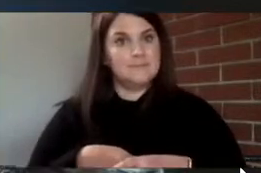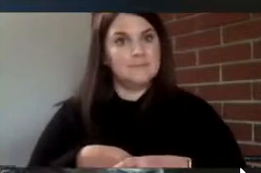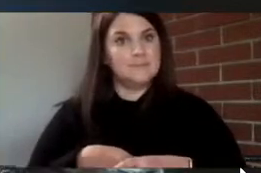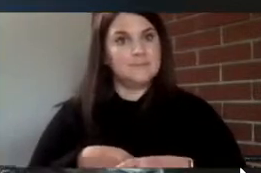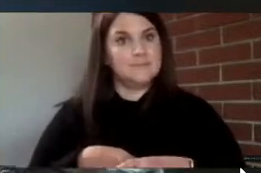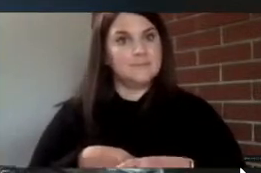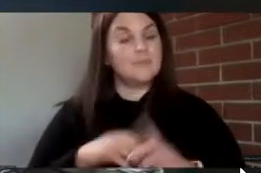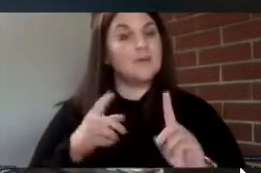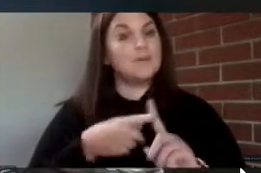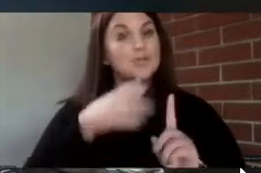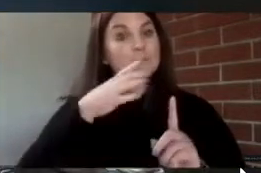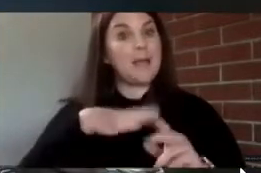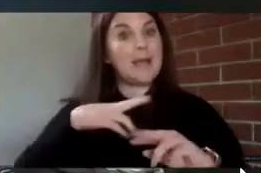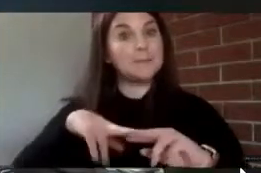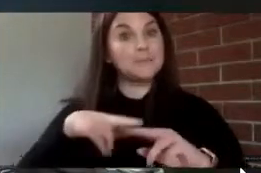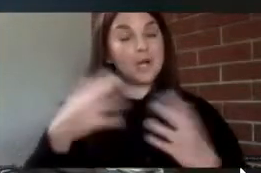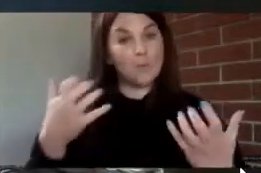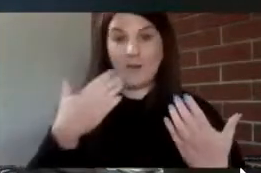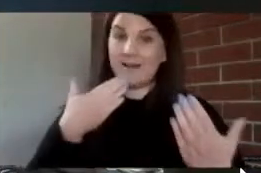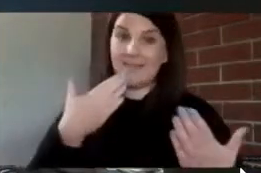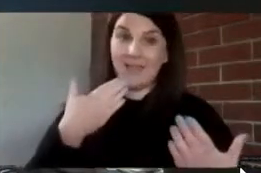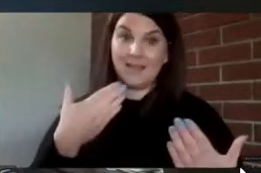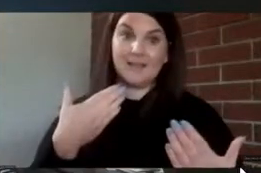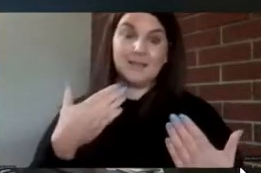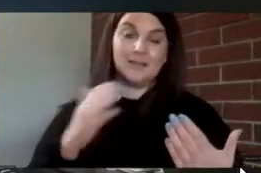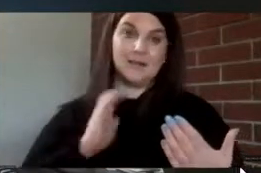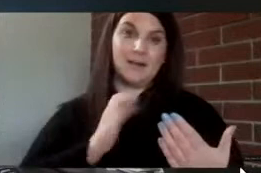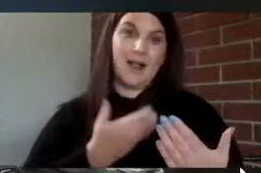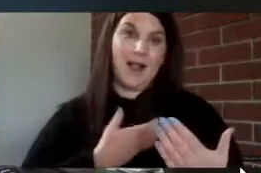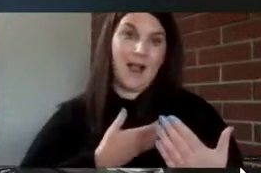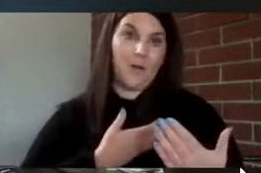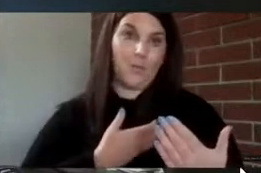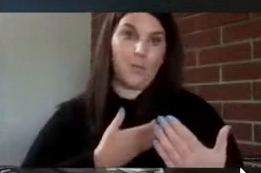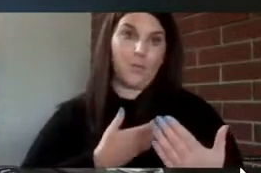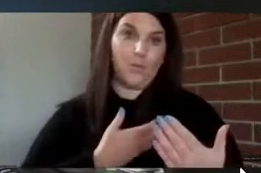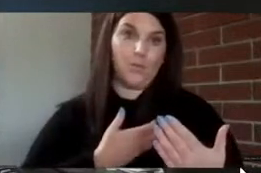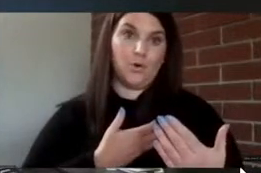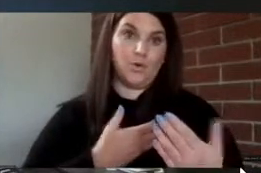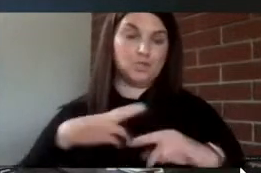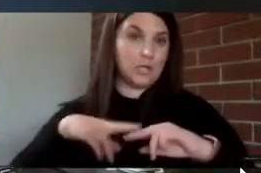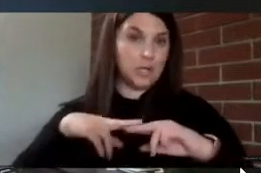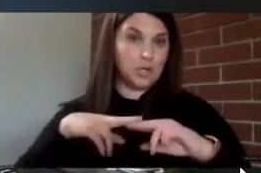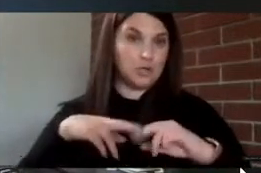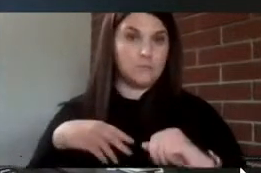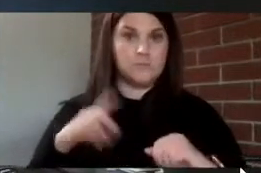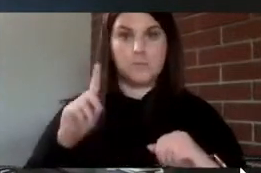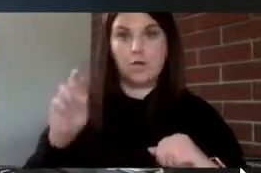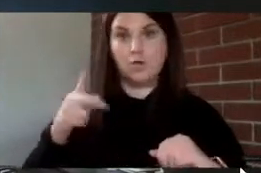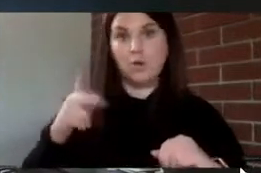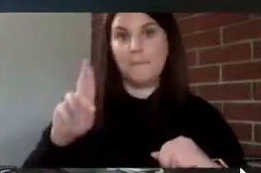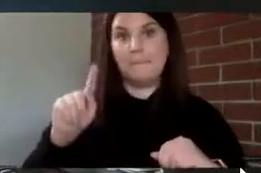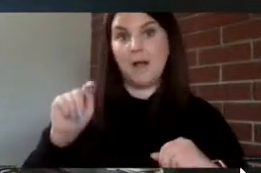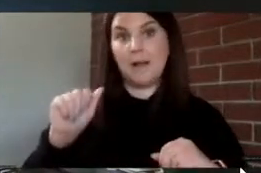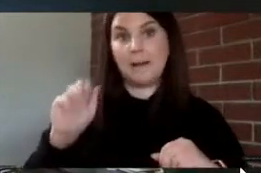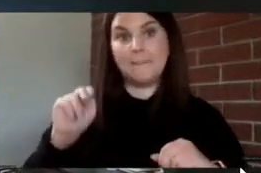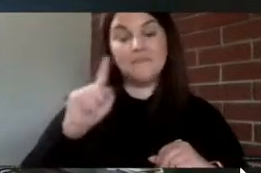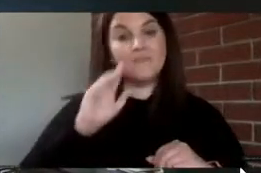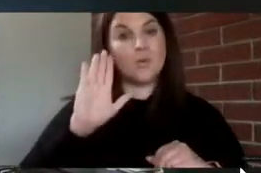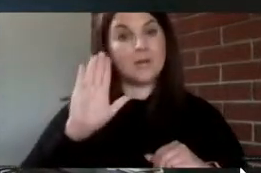First, Madam Chair, I'd like to thank our chair, our chair, Dr. Putnam, for his kind and